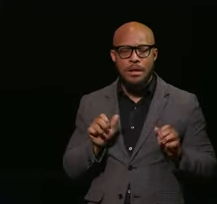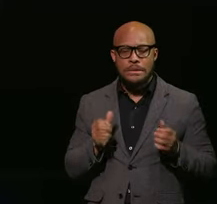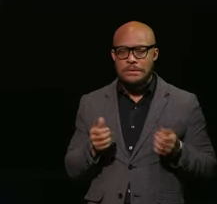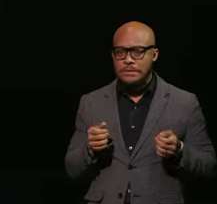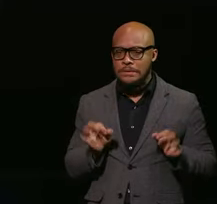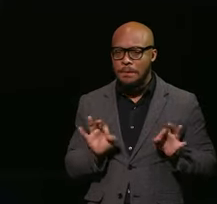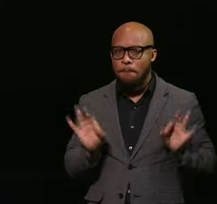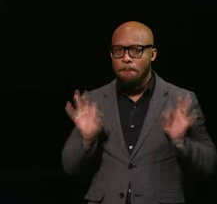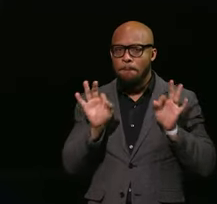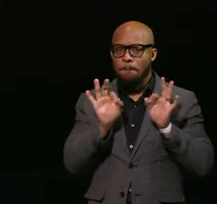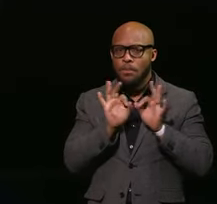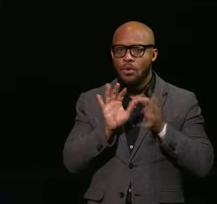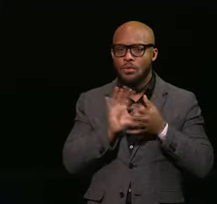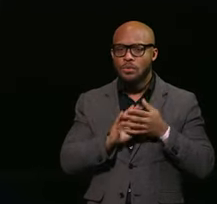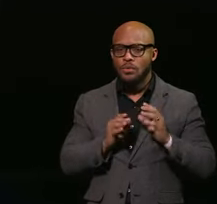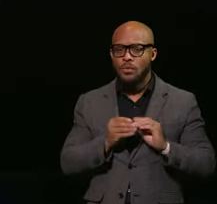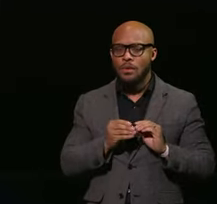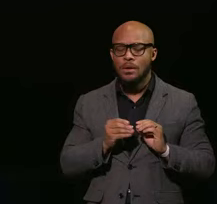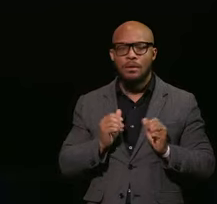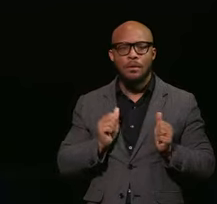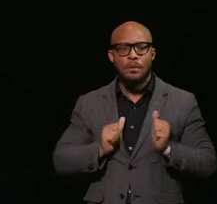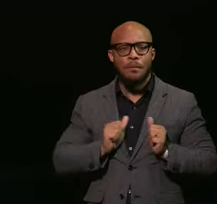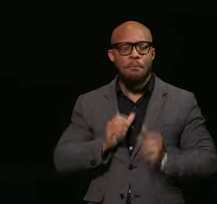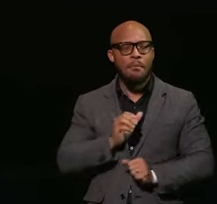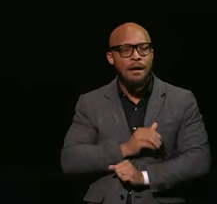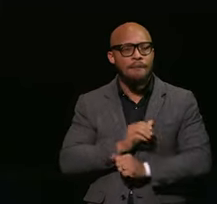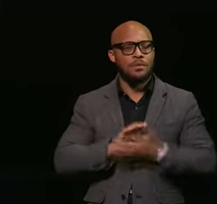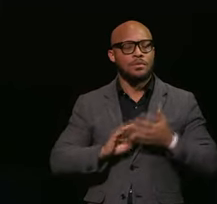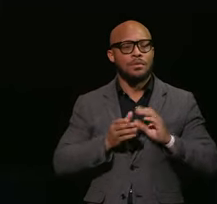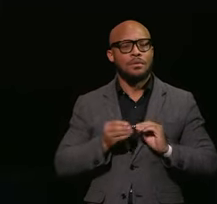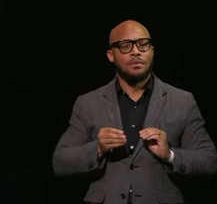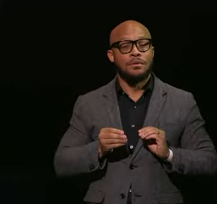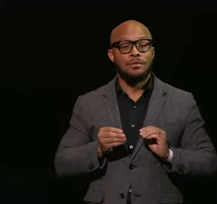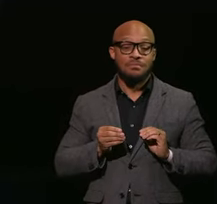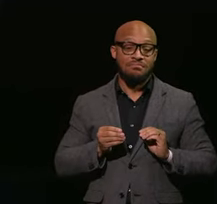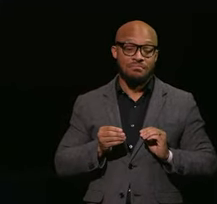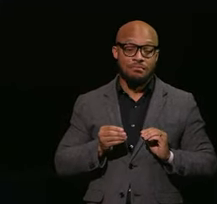and dramatic story. Yeah, but above all, I felt like